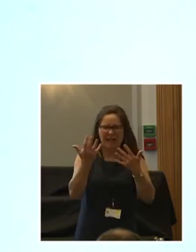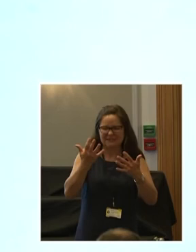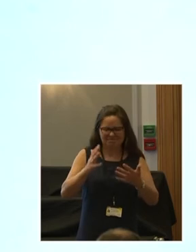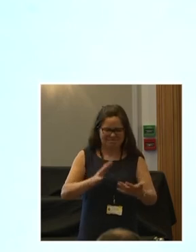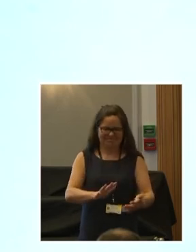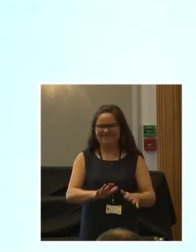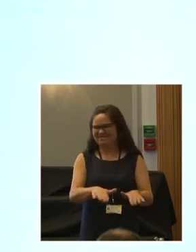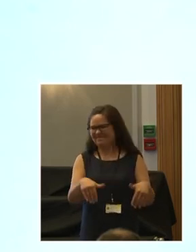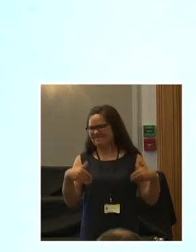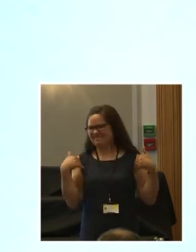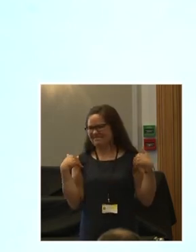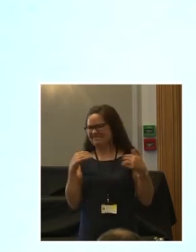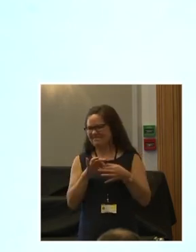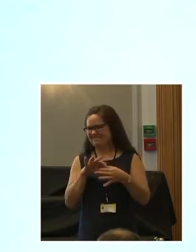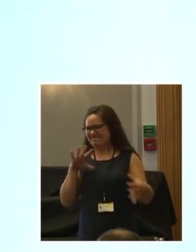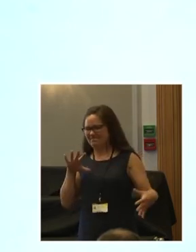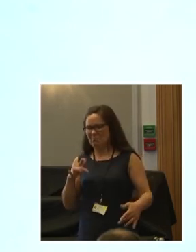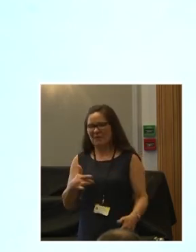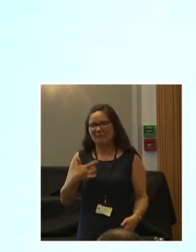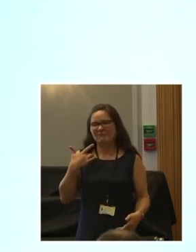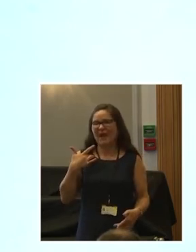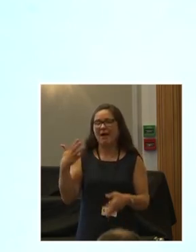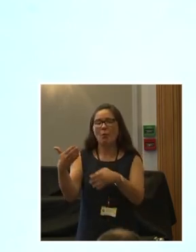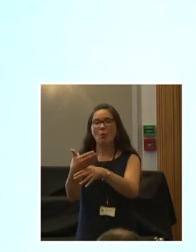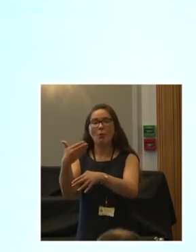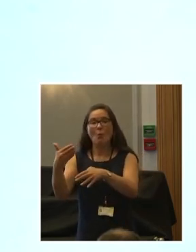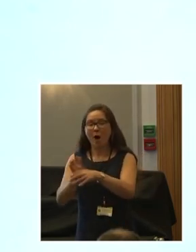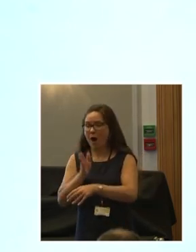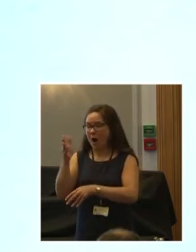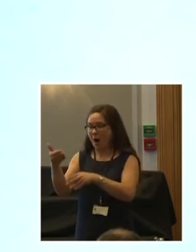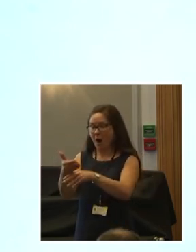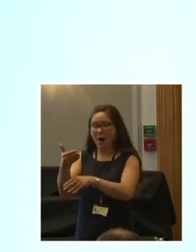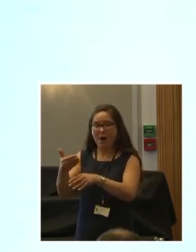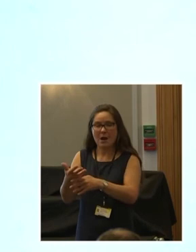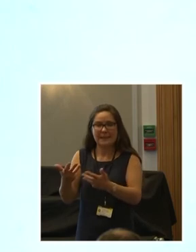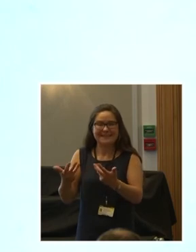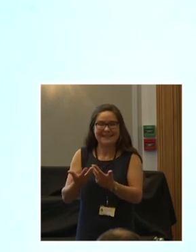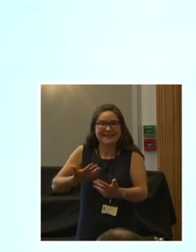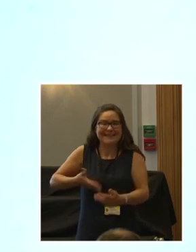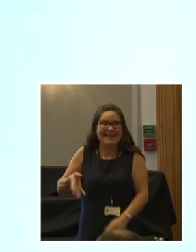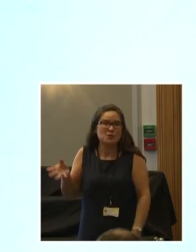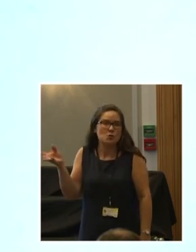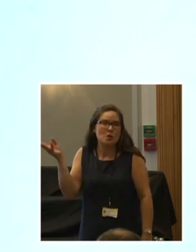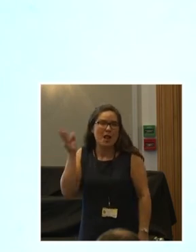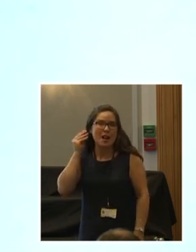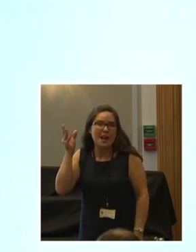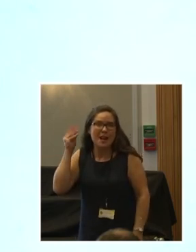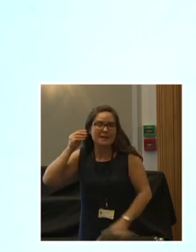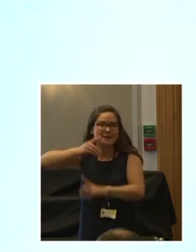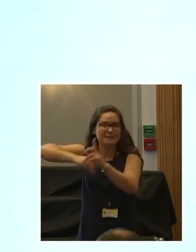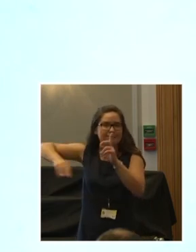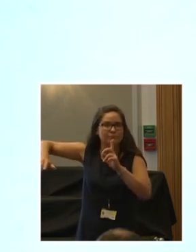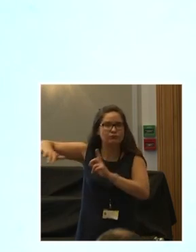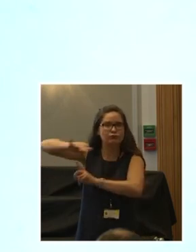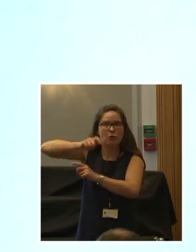actually, when I got into work, I realized that in order to free my ears to access the people and the environment around me,